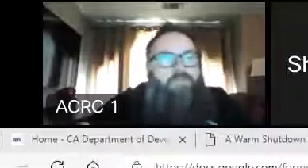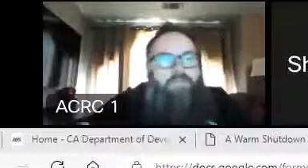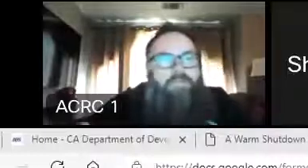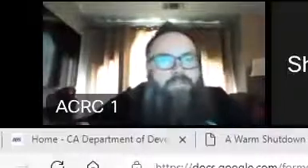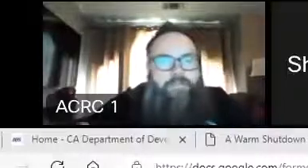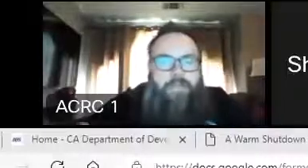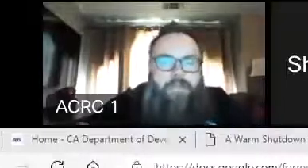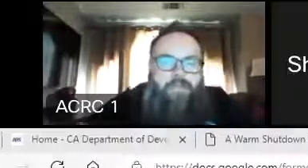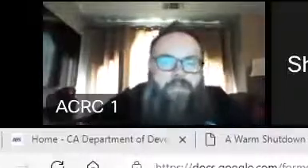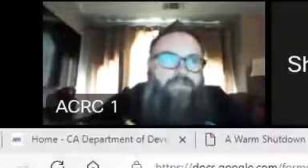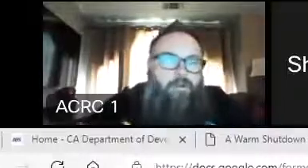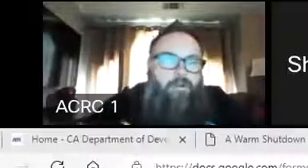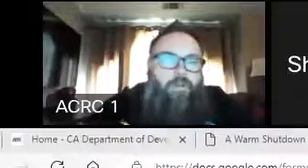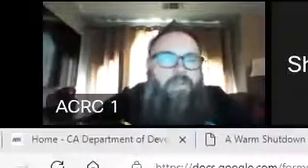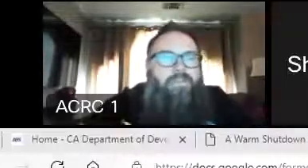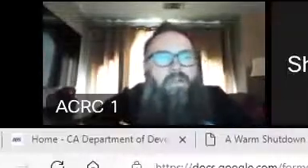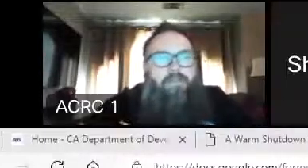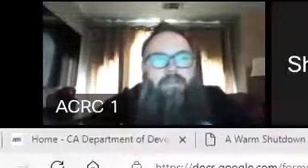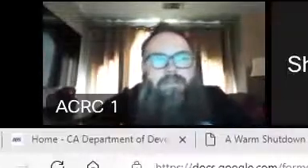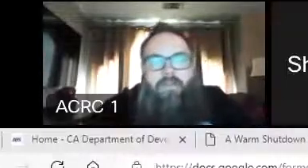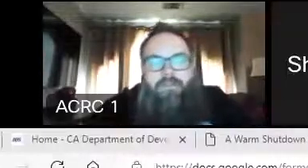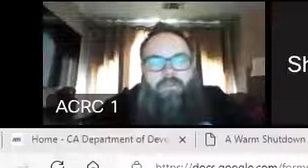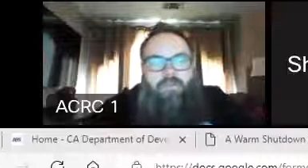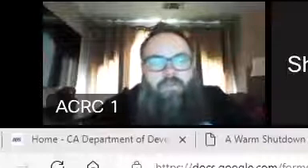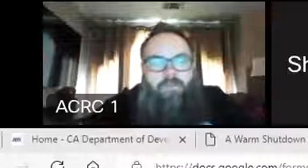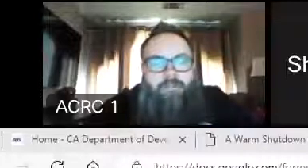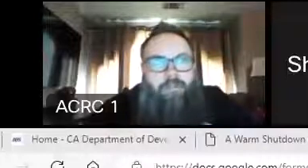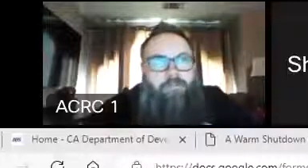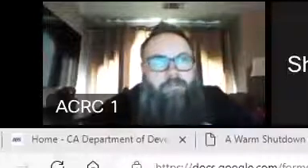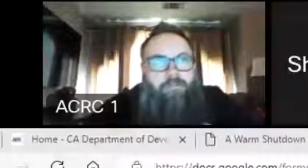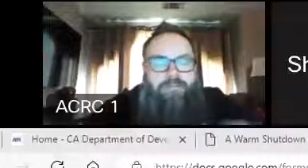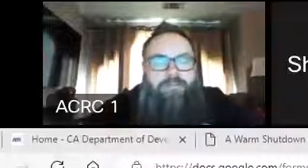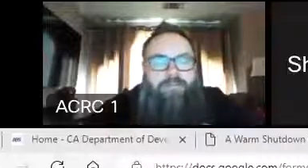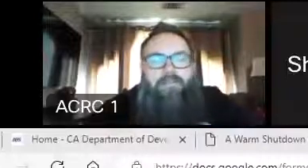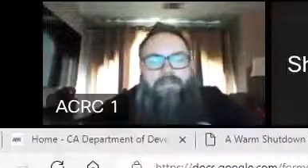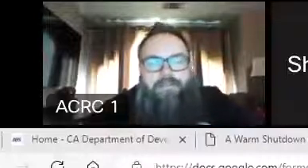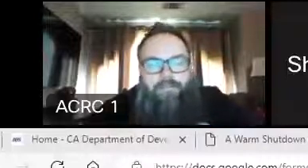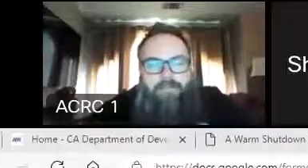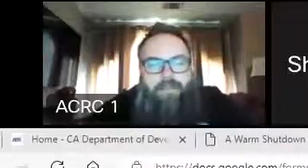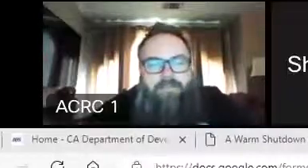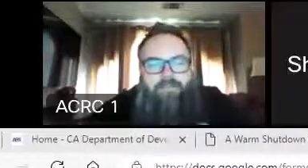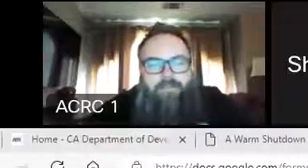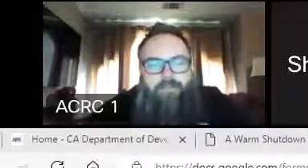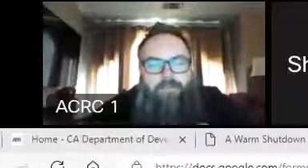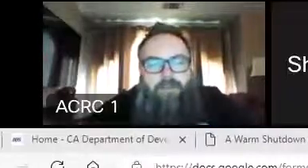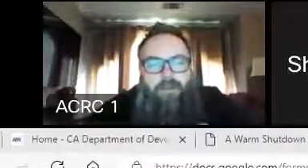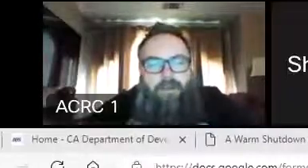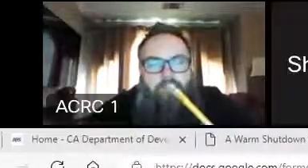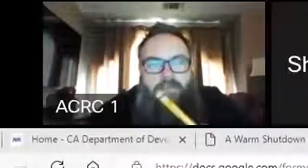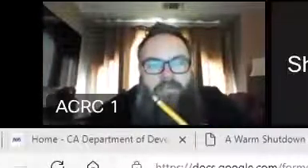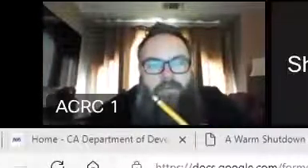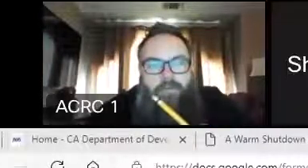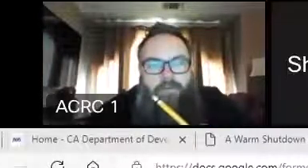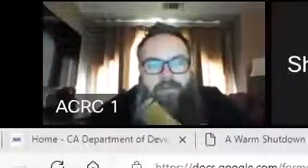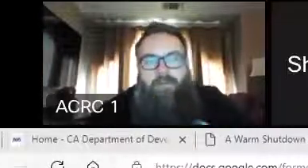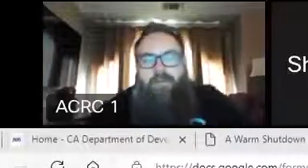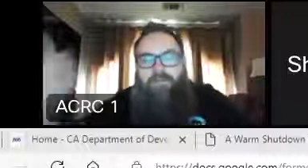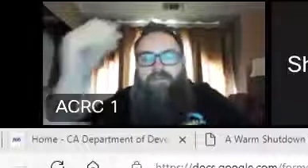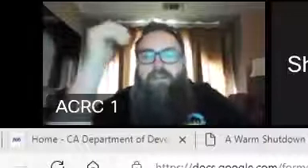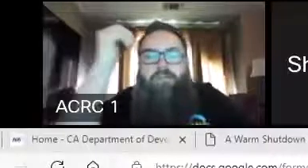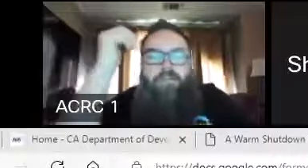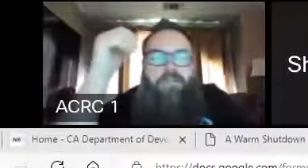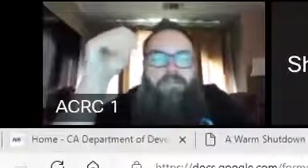do that right now if you want. It's, again, very brief and easy to do. And again, we've got,